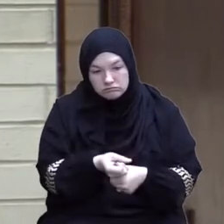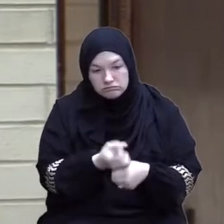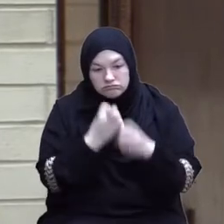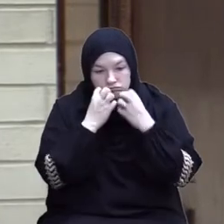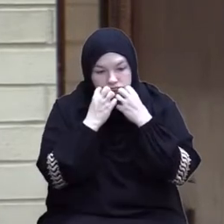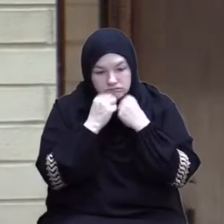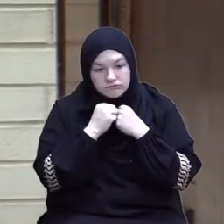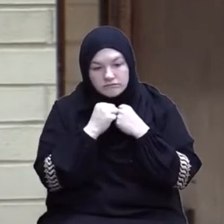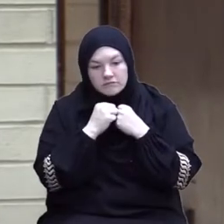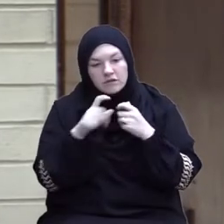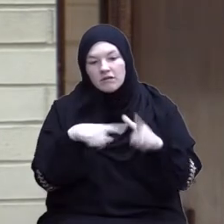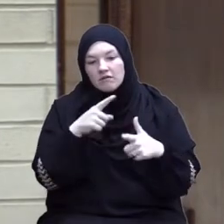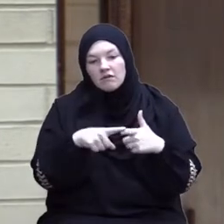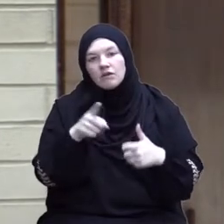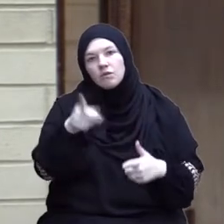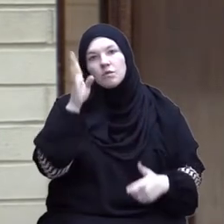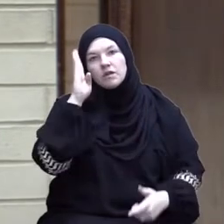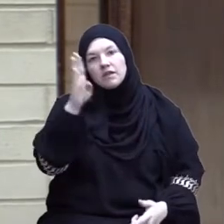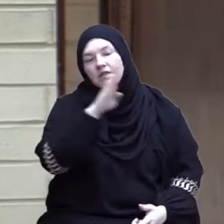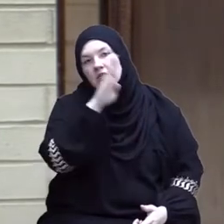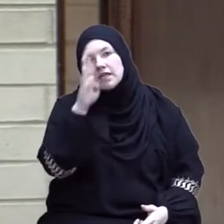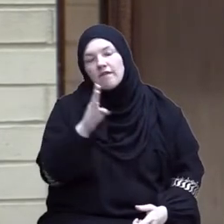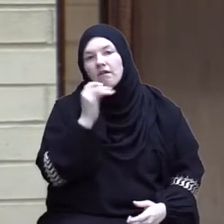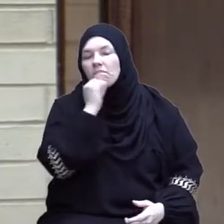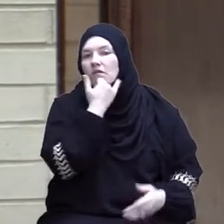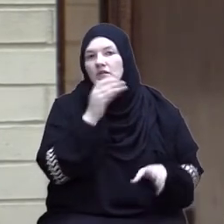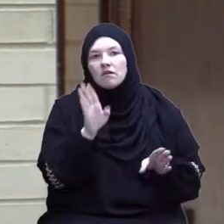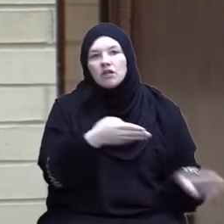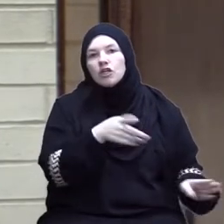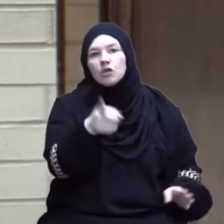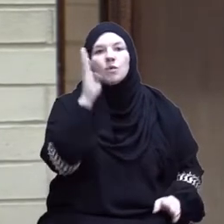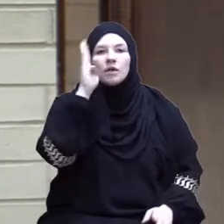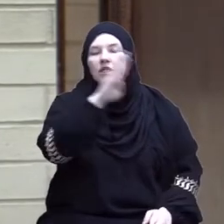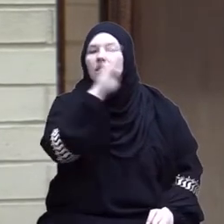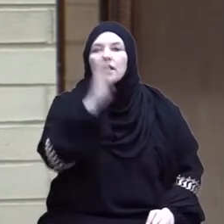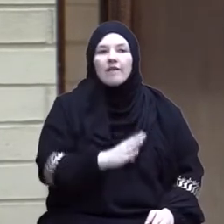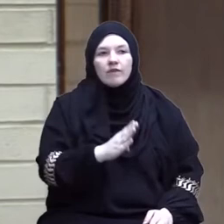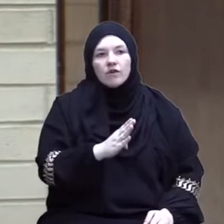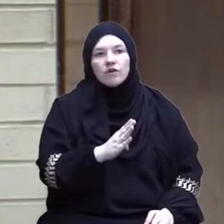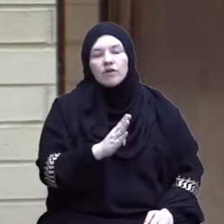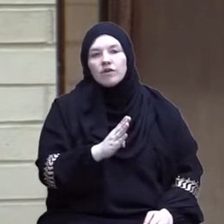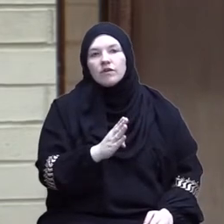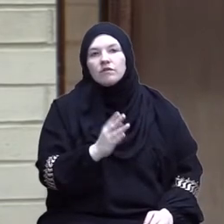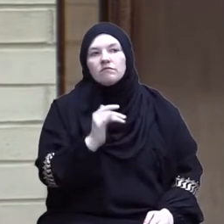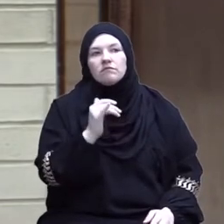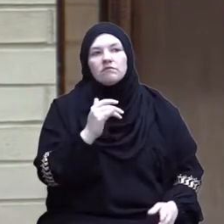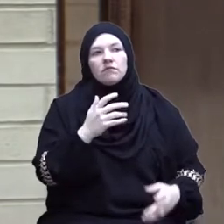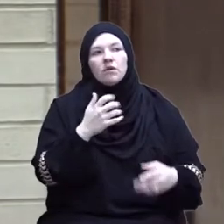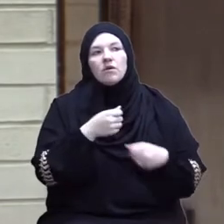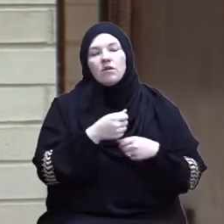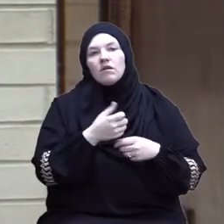you will never ever go astray. You will never ever go in trouble.